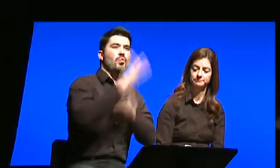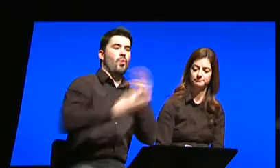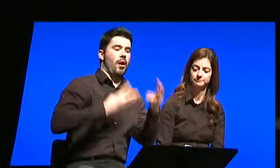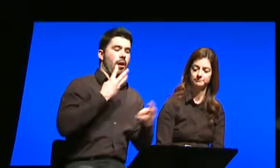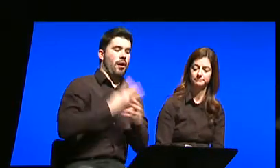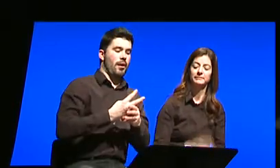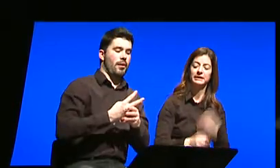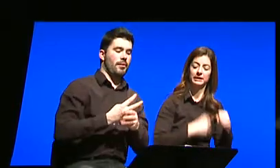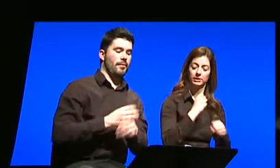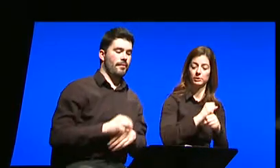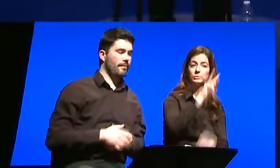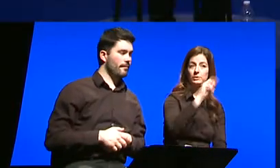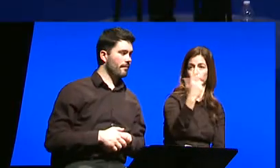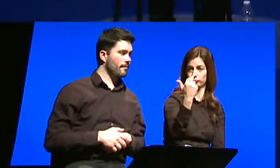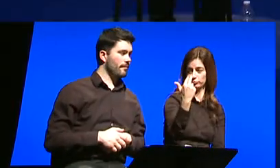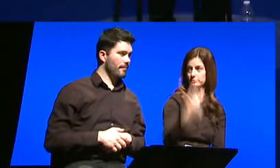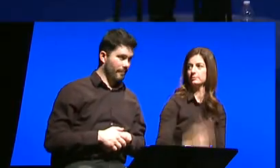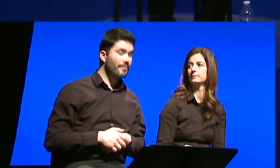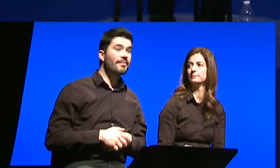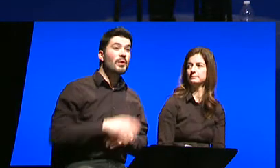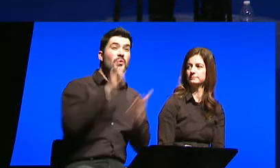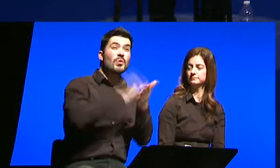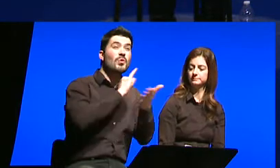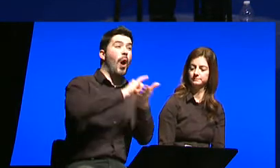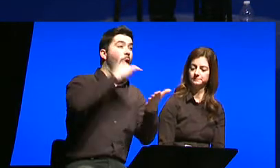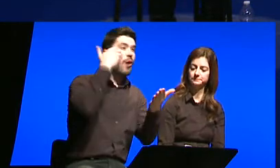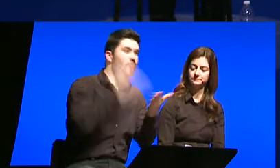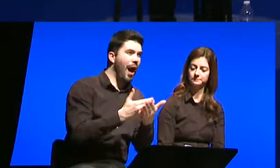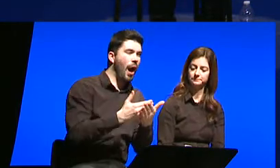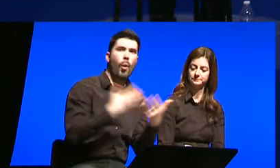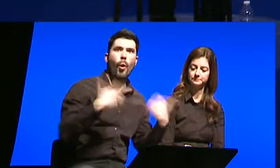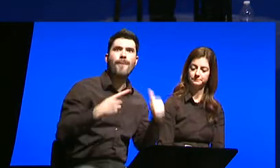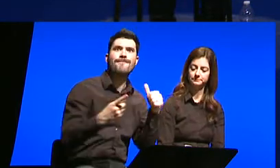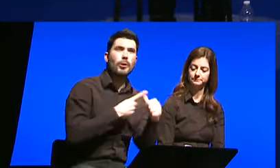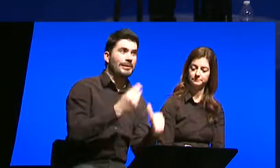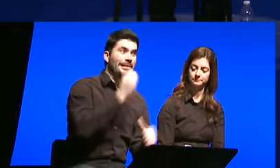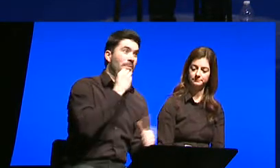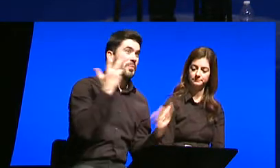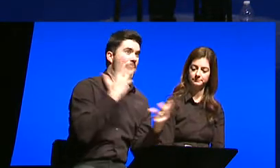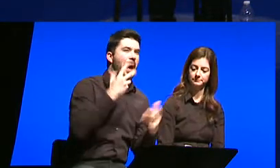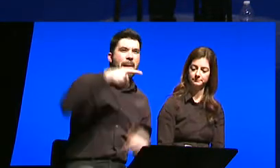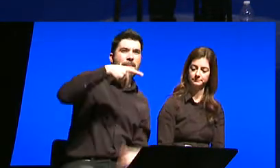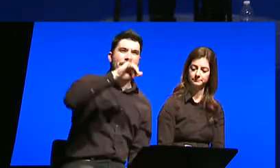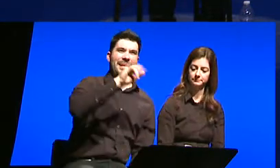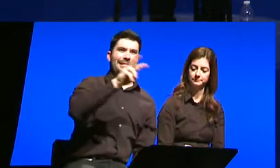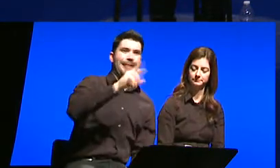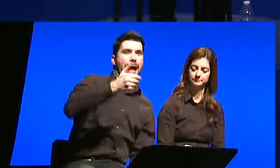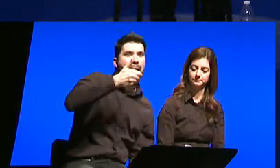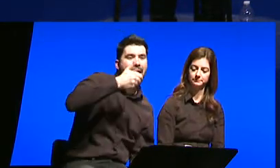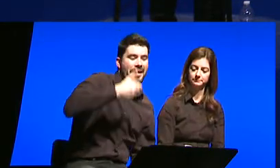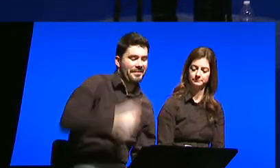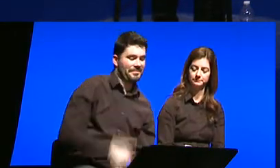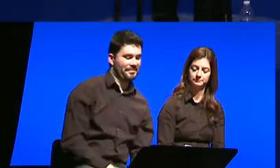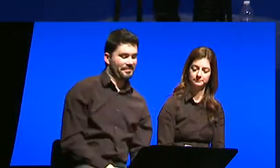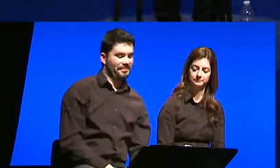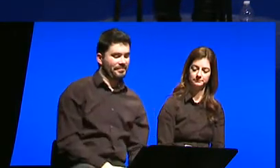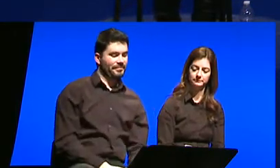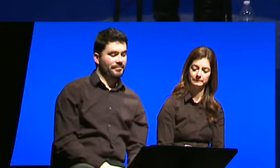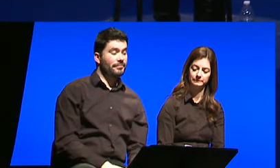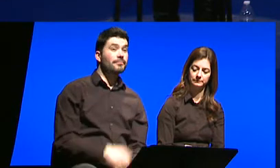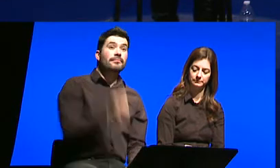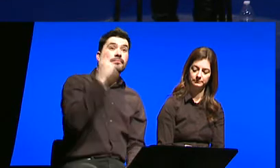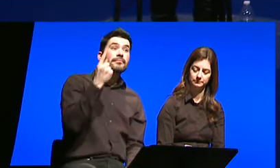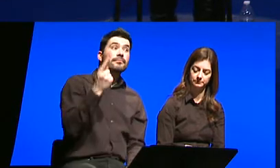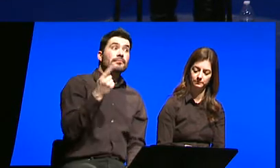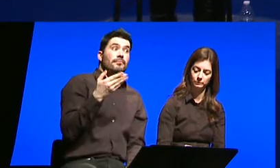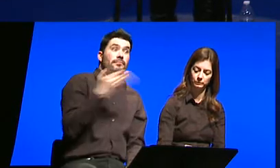2013. We arrive in New York City. My first American meal is pizza. In Kabul, we lived